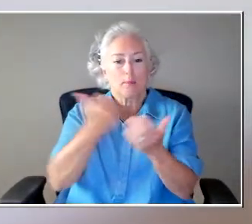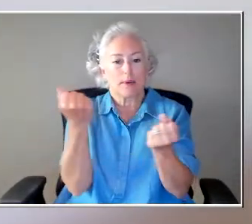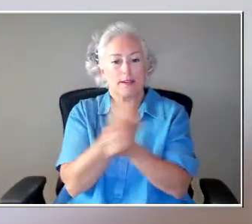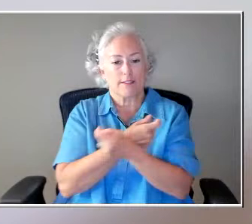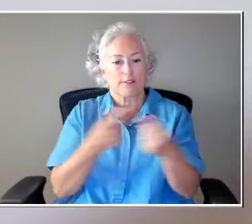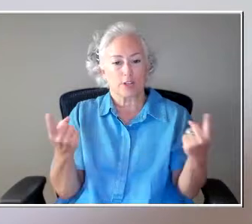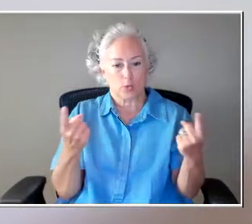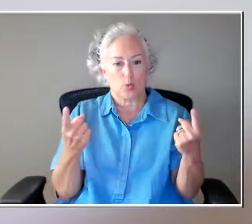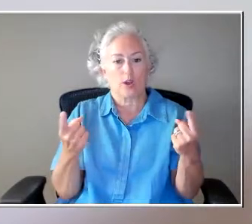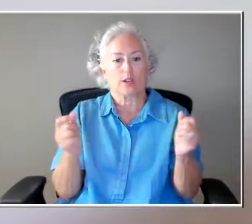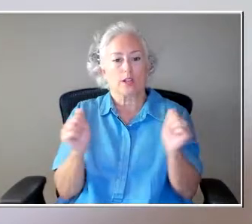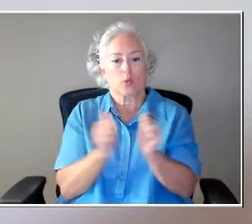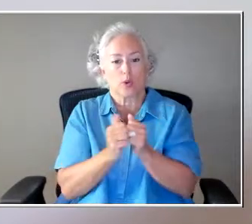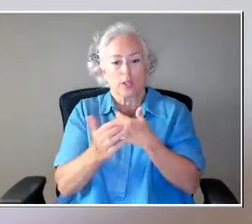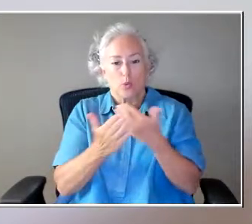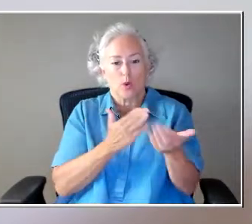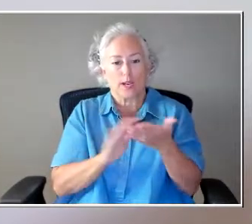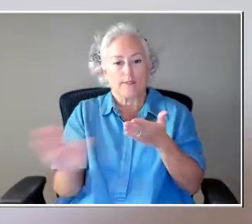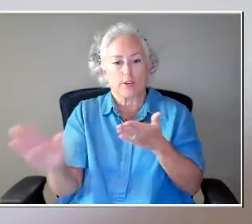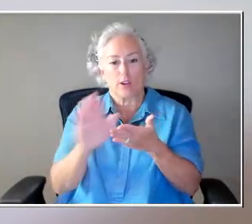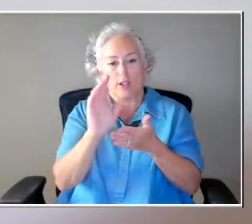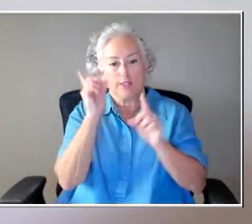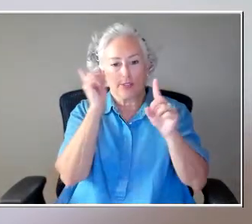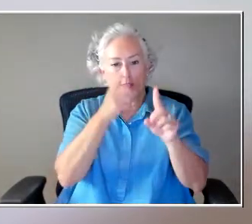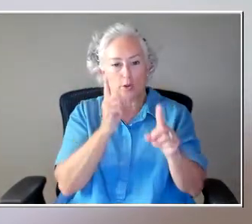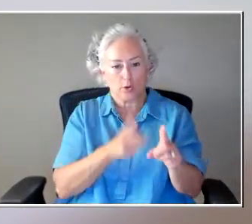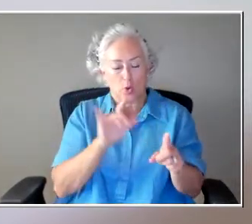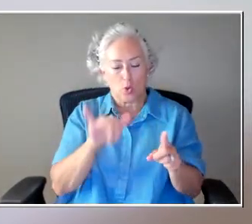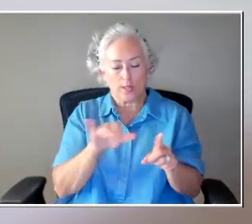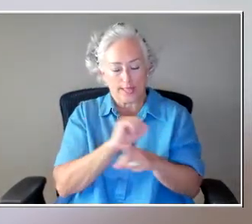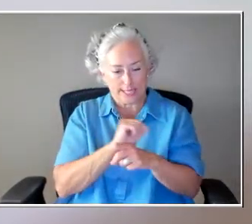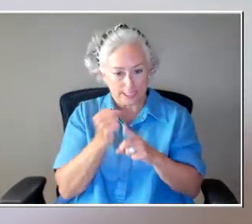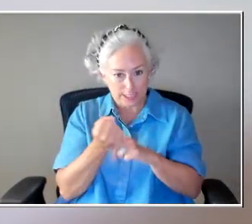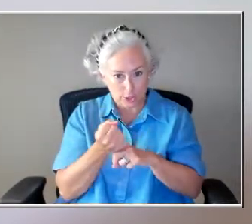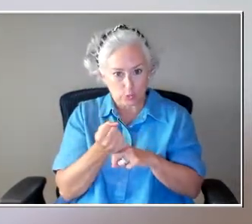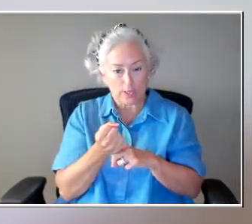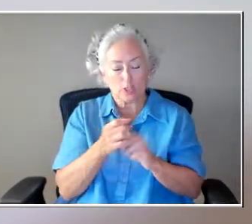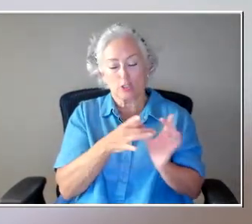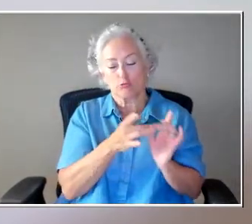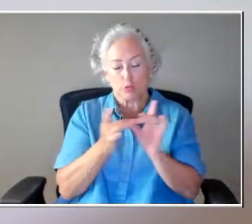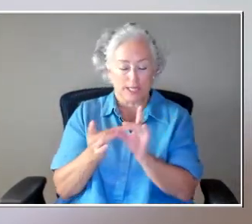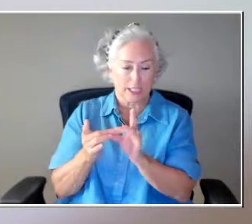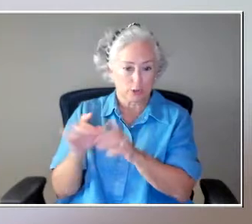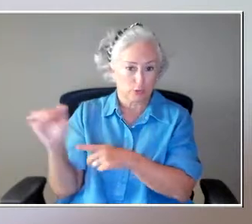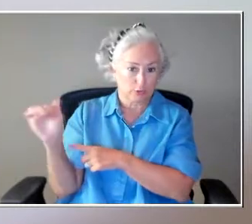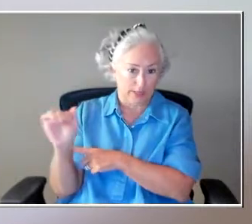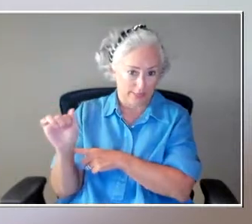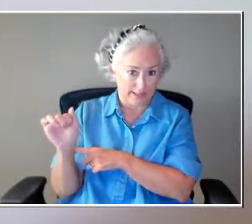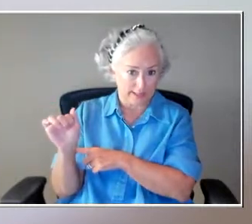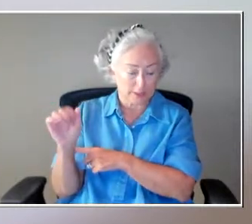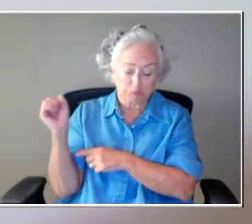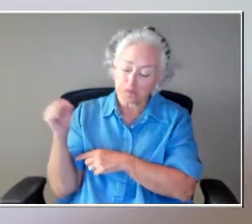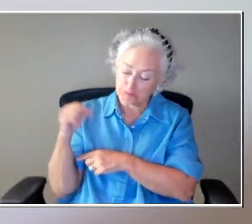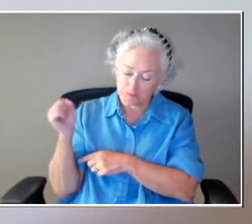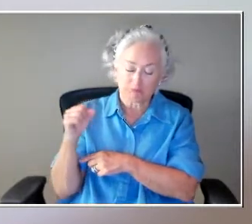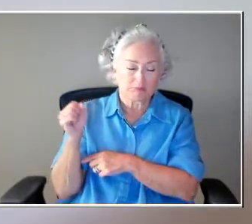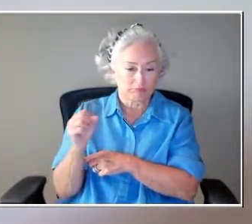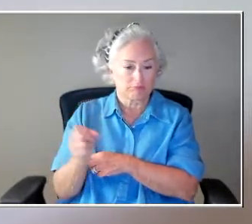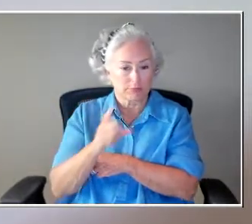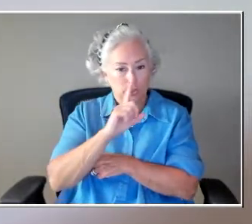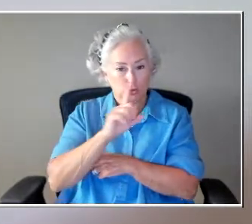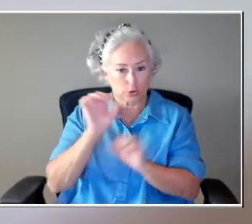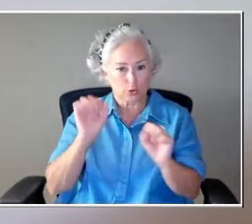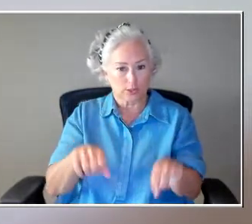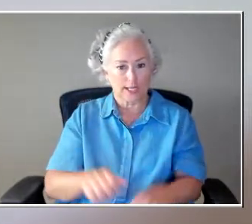everyone with whatever their goals are. In this specific case, we're talking athletics. So, yeah, I mean, that's what we're